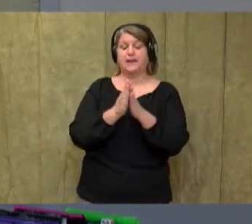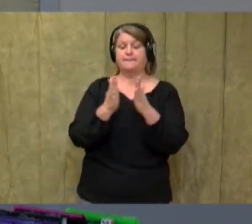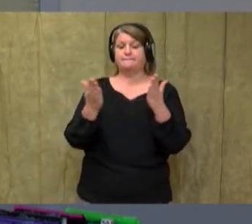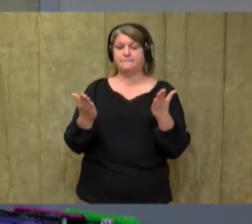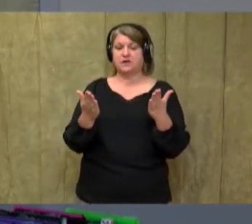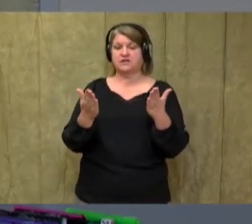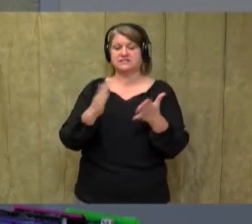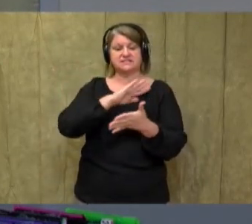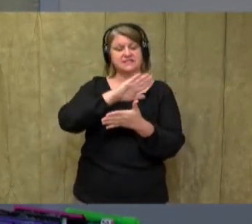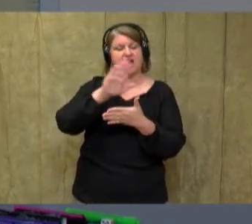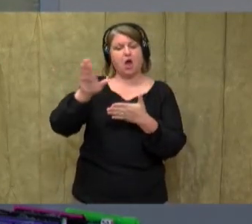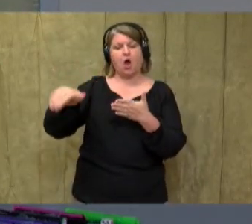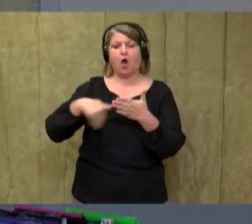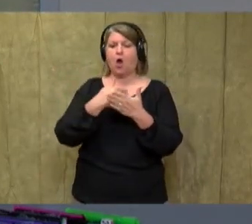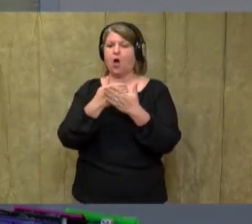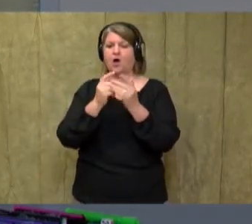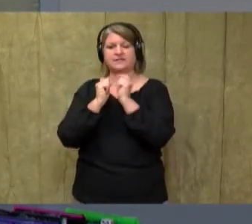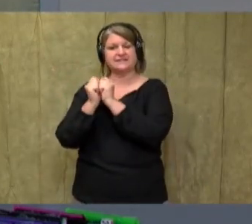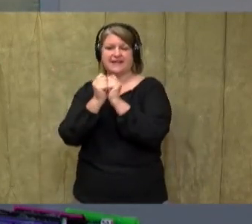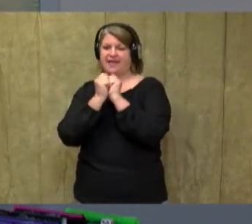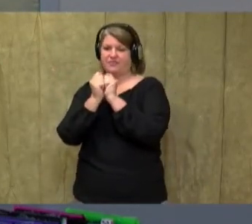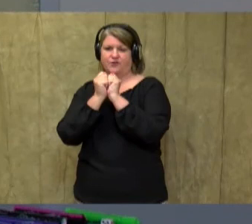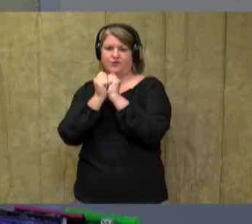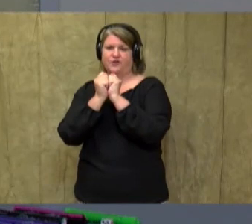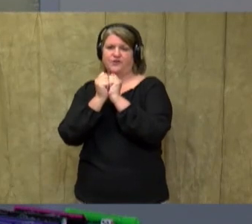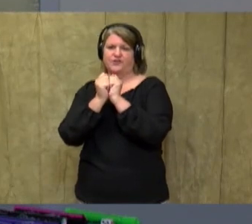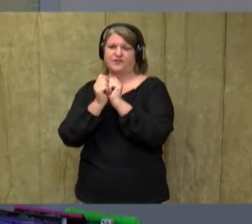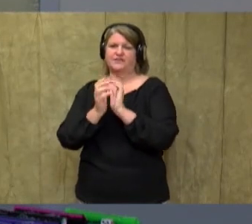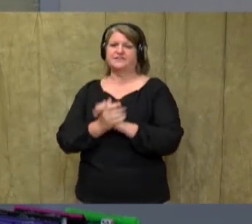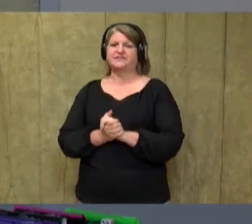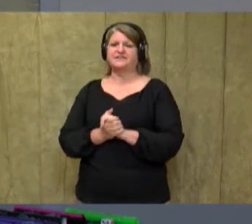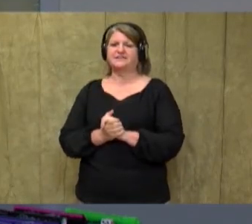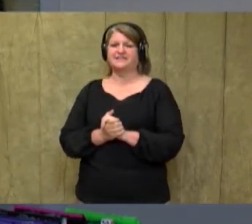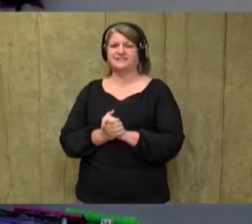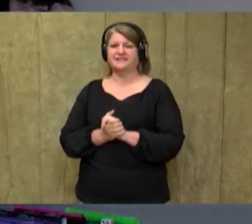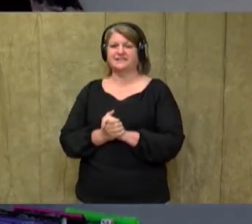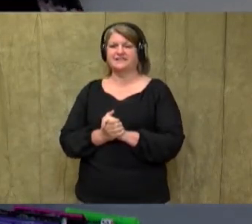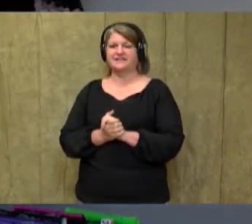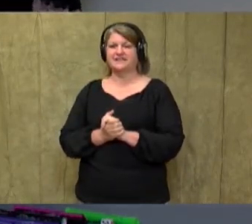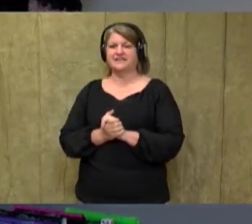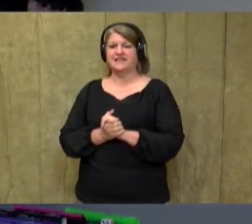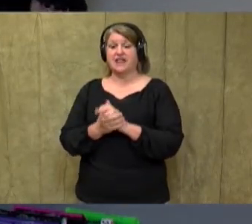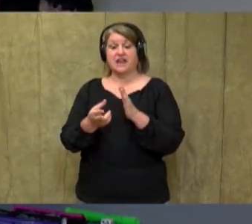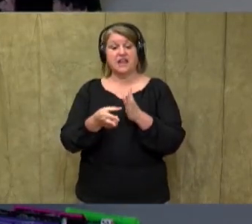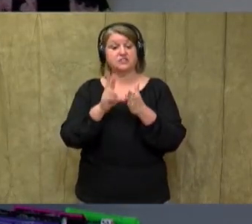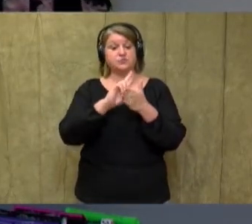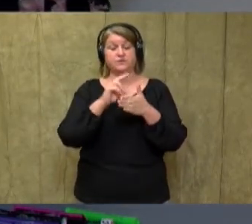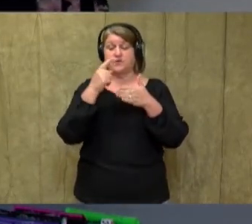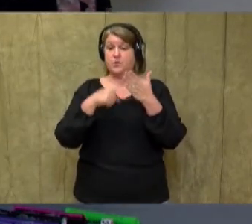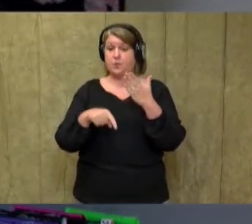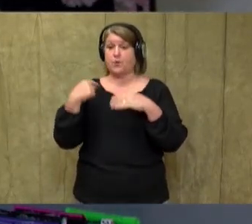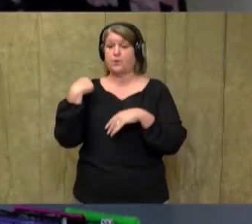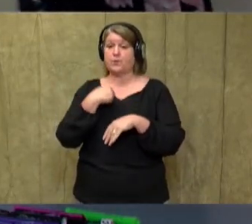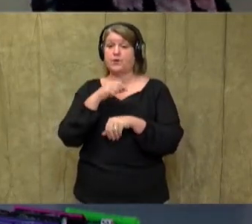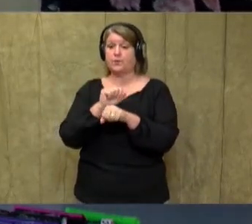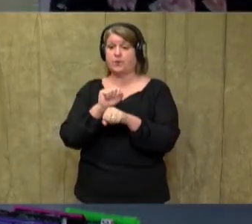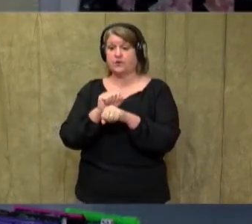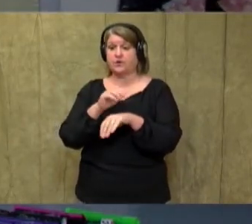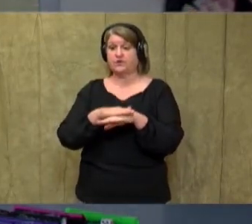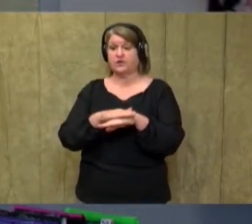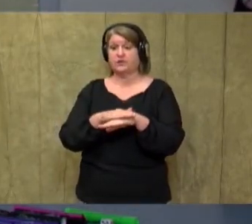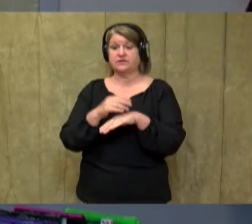books all together. All right, let's just review what we did today. We used